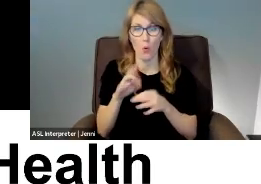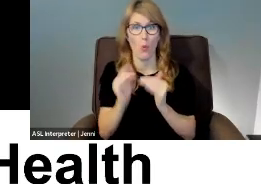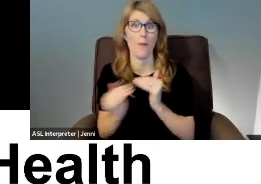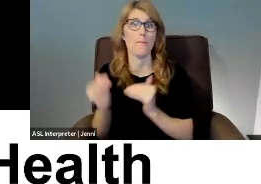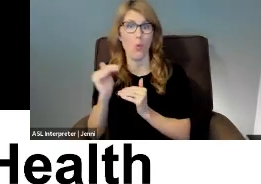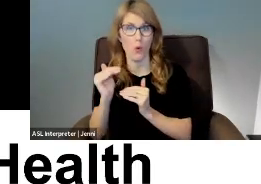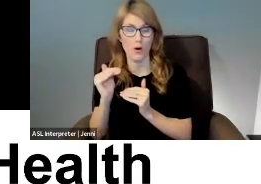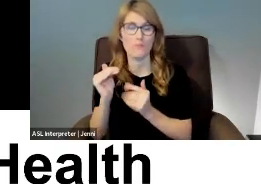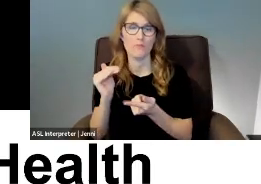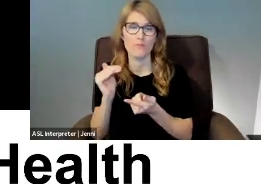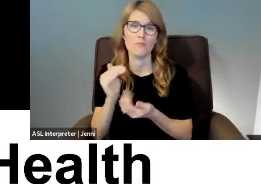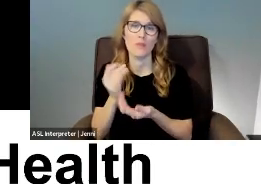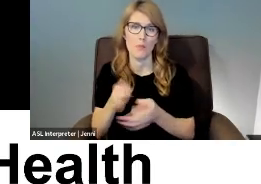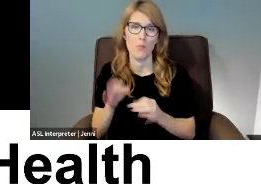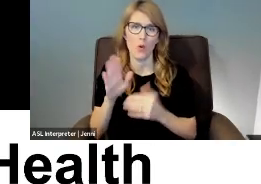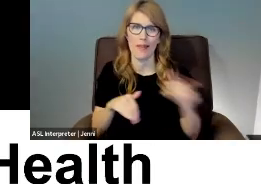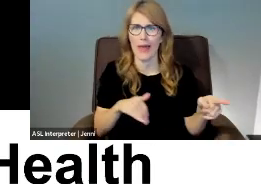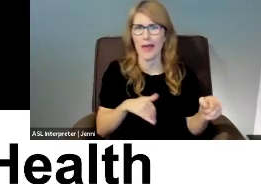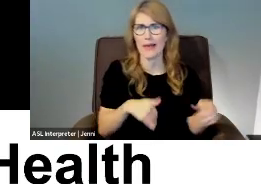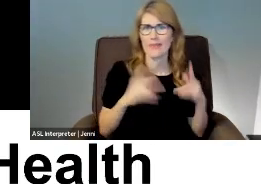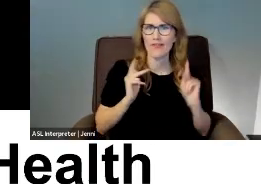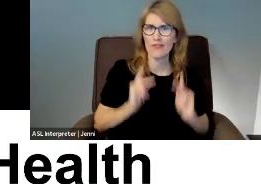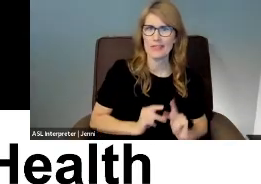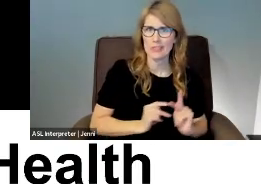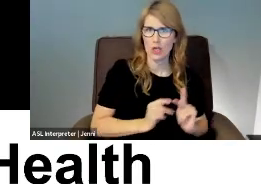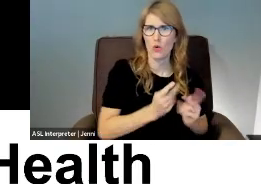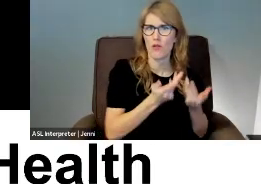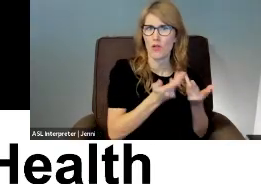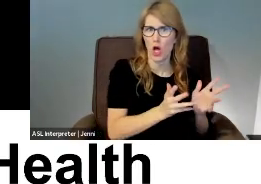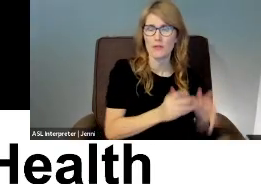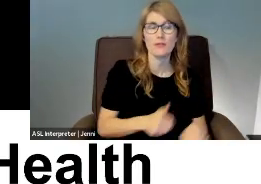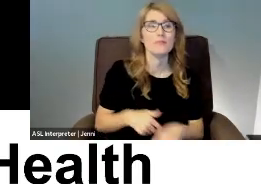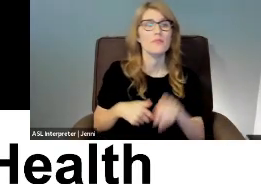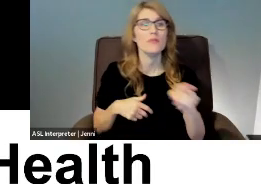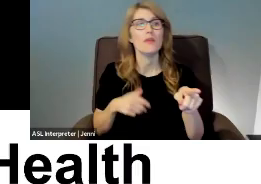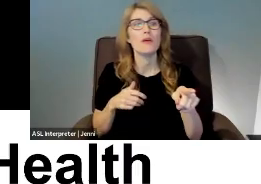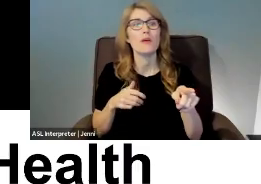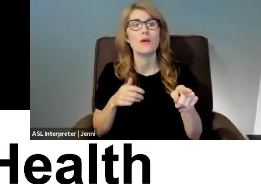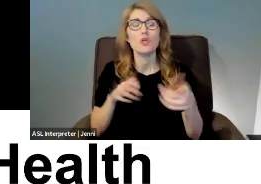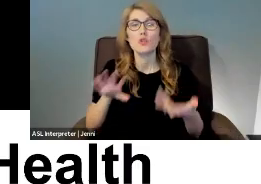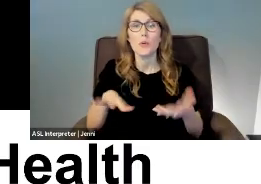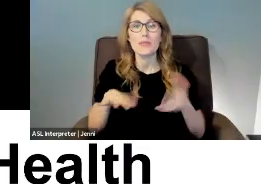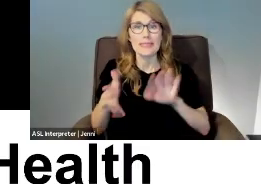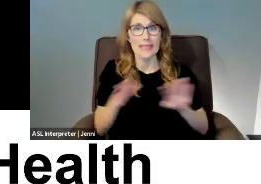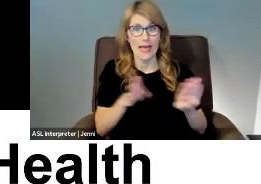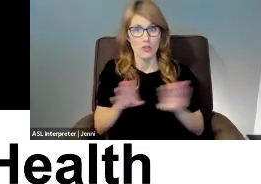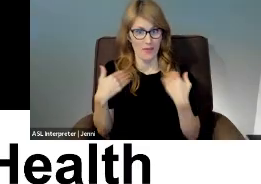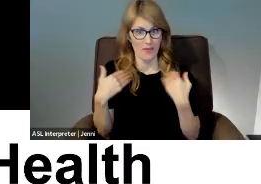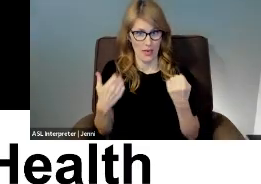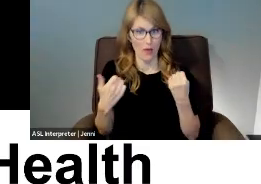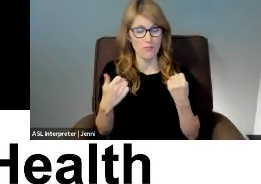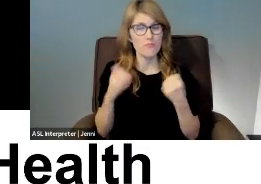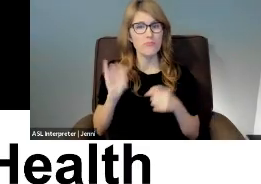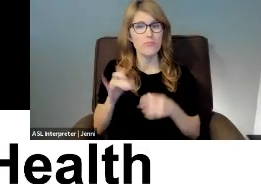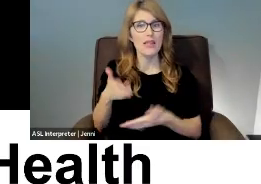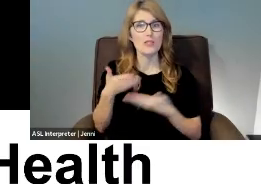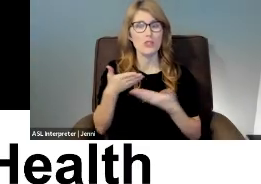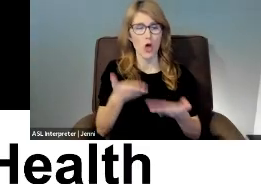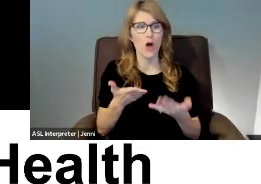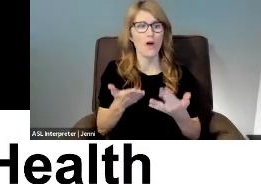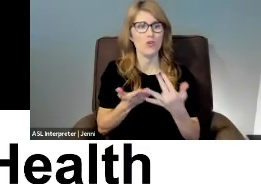physical losses. So the disaster behavioral health is offered through the disaster